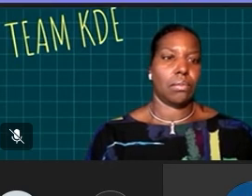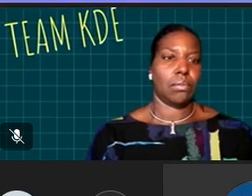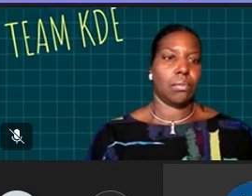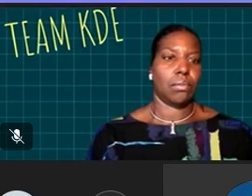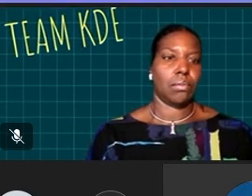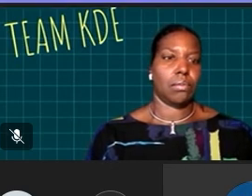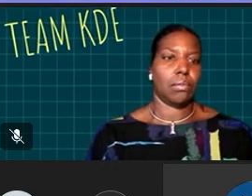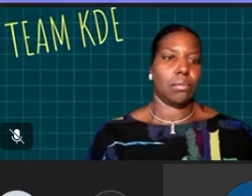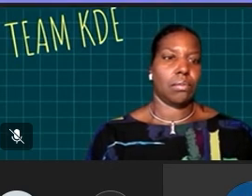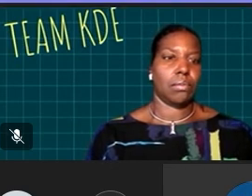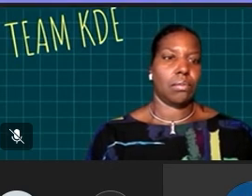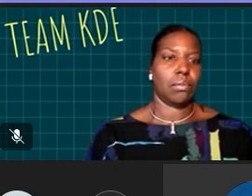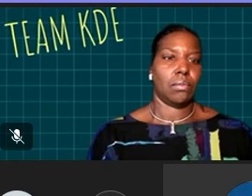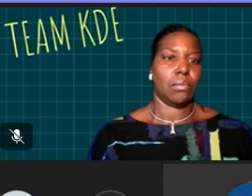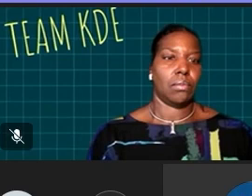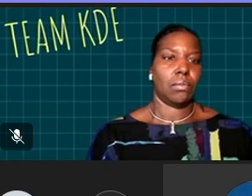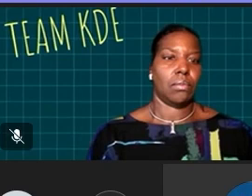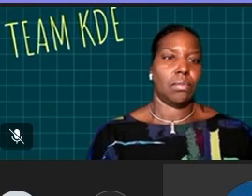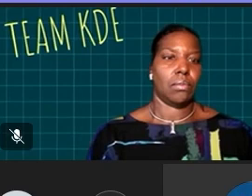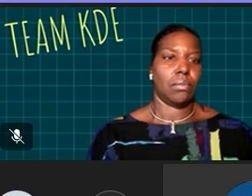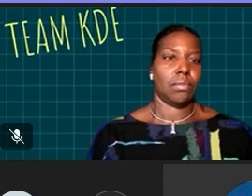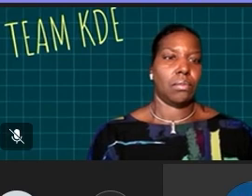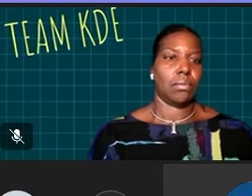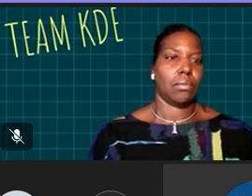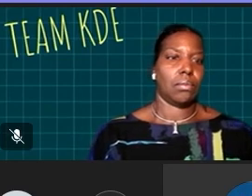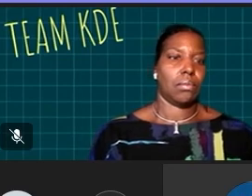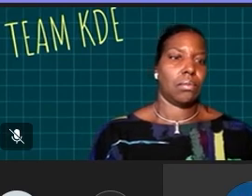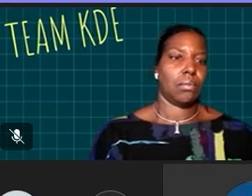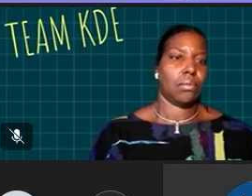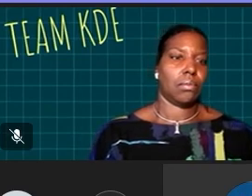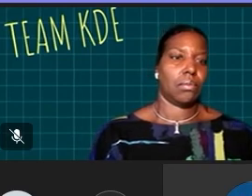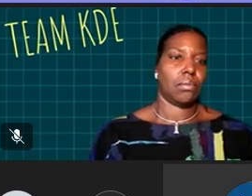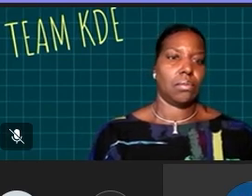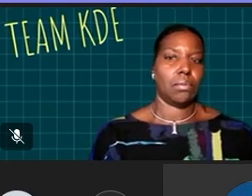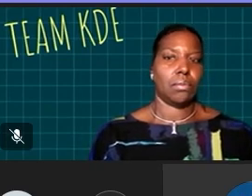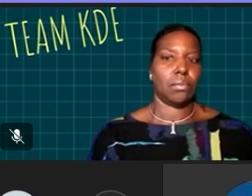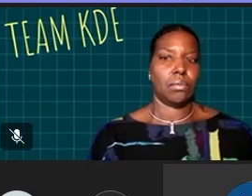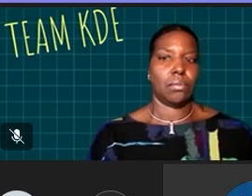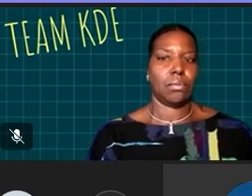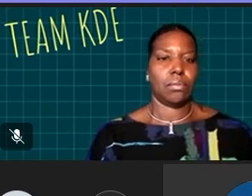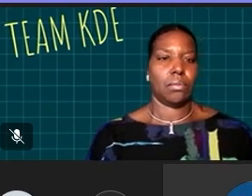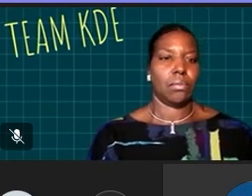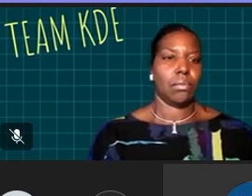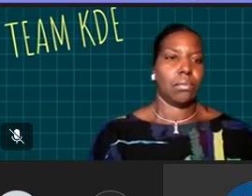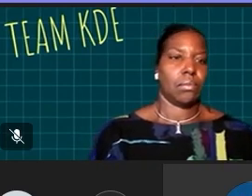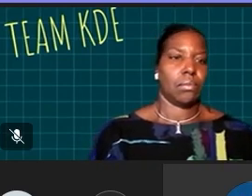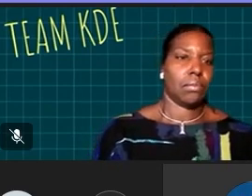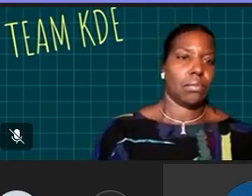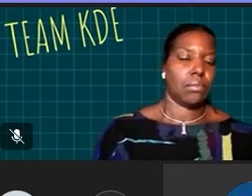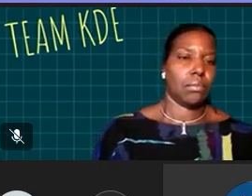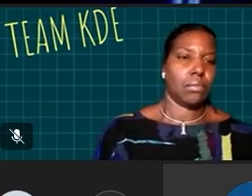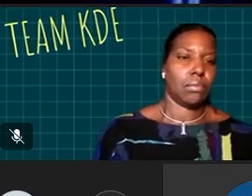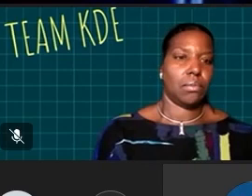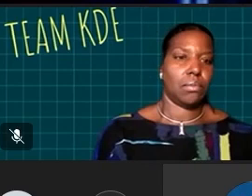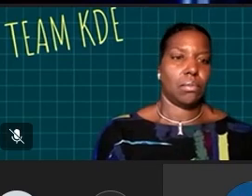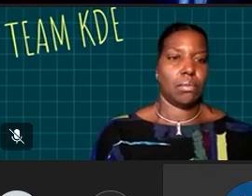And the E-rate applicant pays basically a monthly fee that's associated with the cost of that